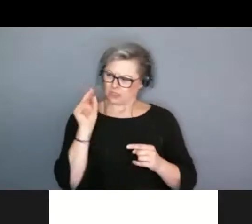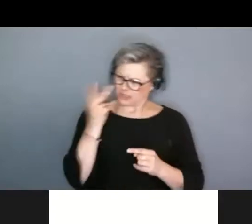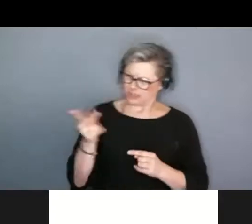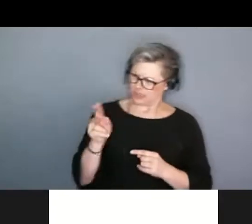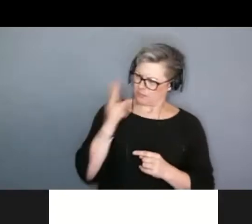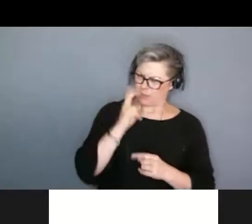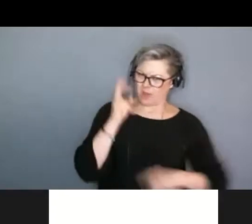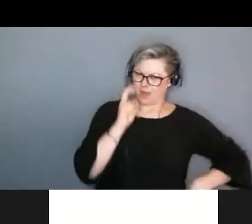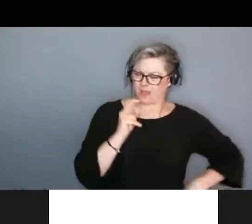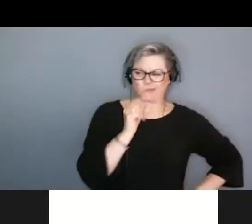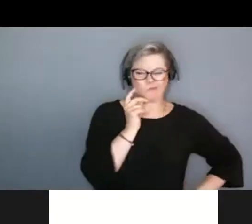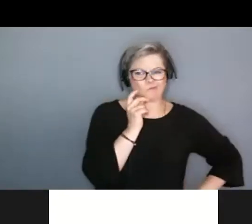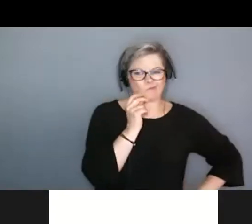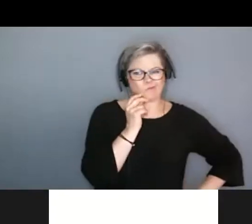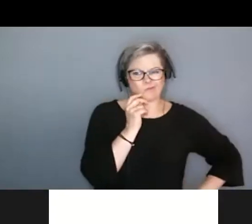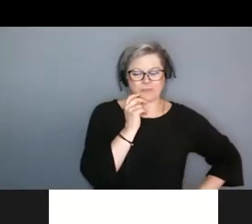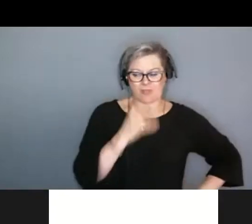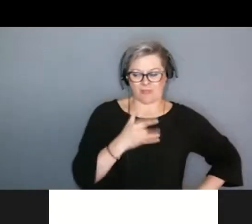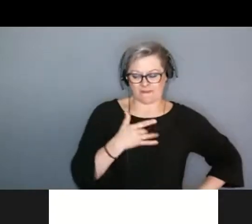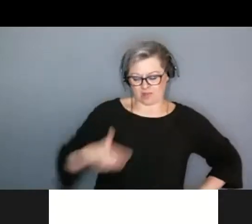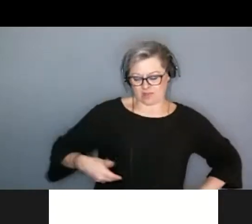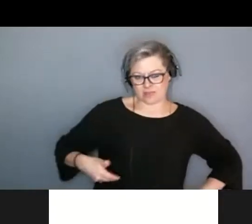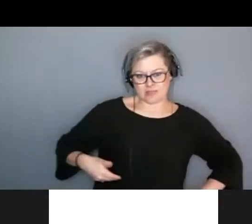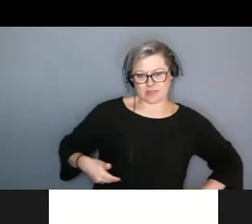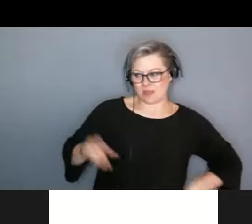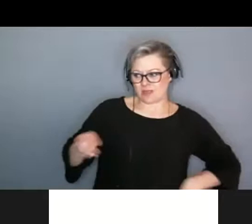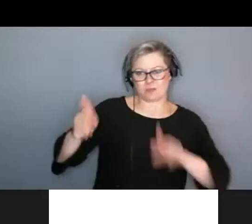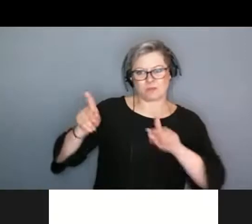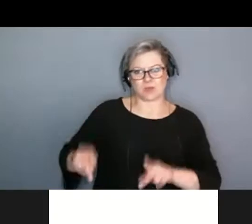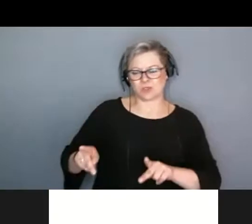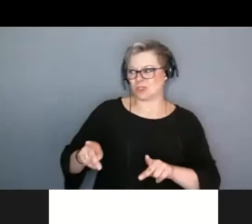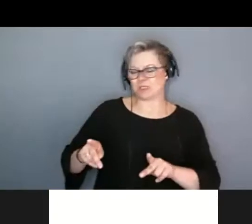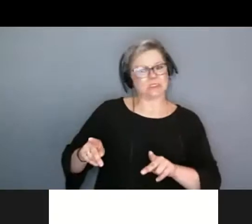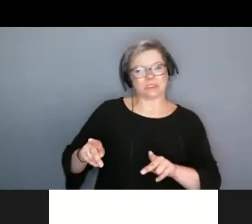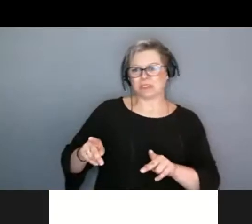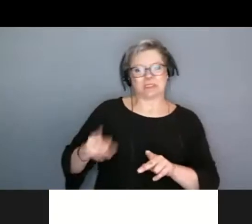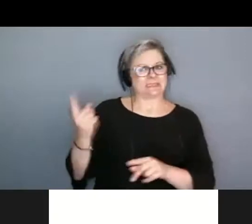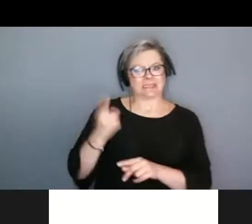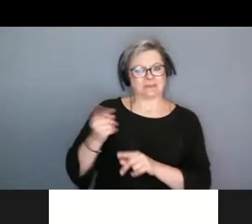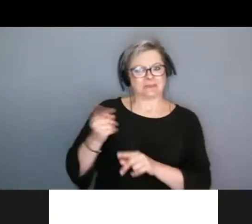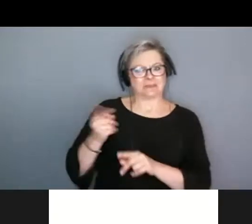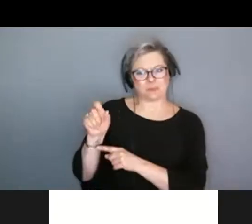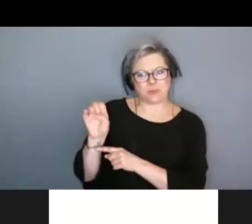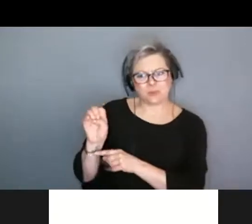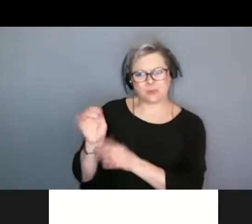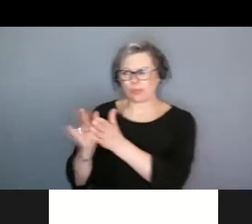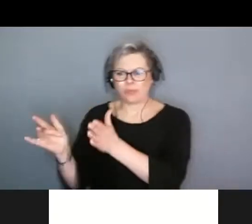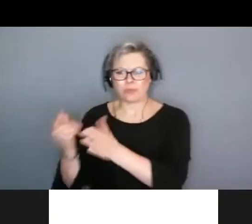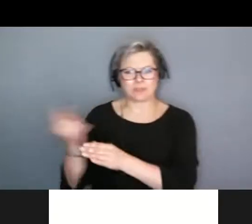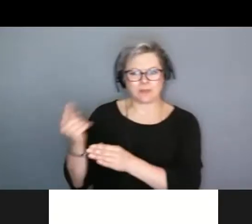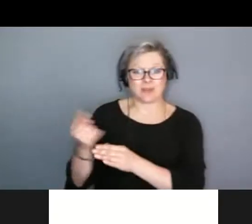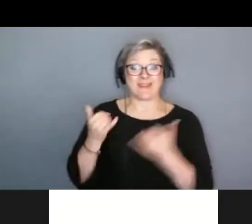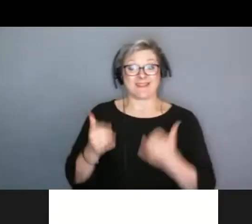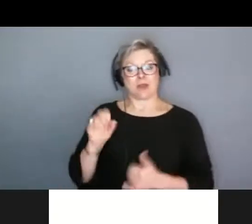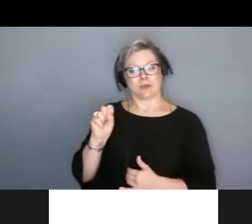suspect that maybe somebody is being mistreated, what can we do? So this is Sandra Hong